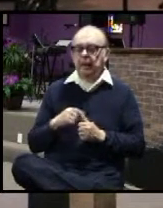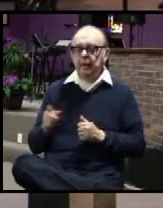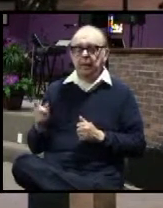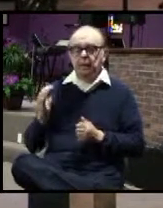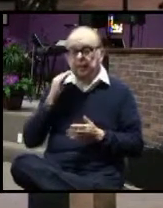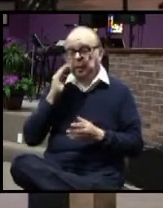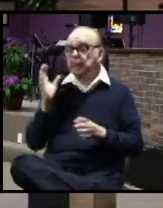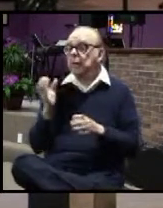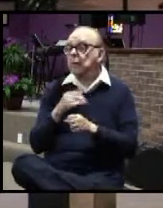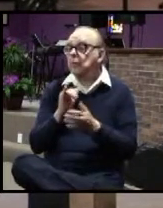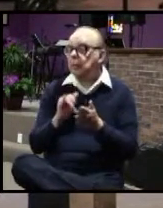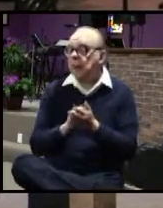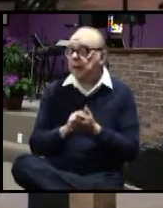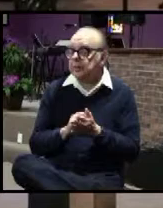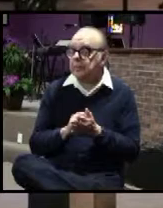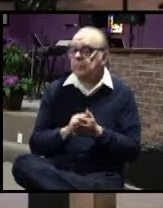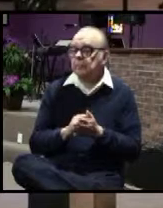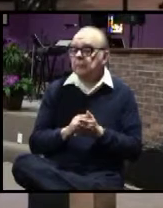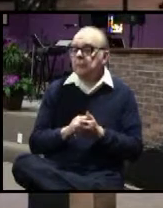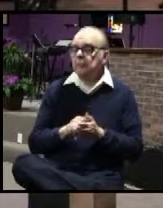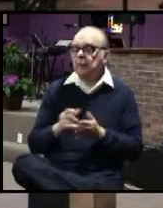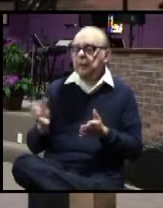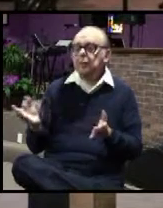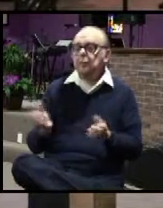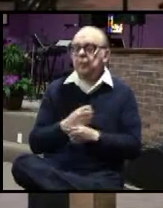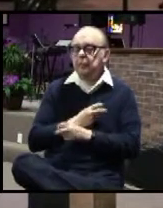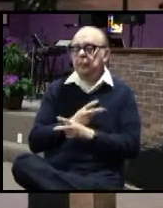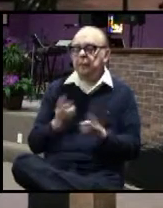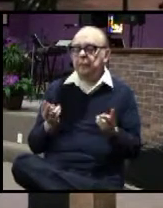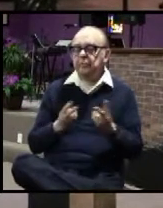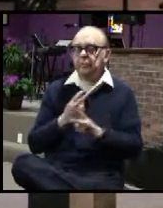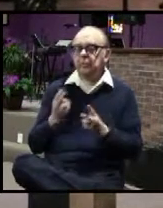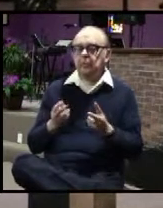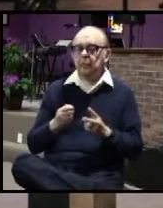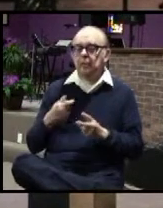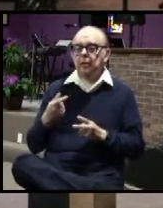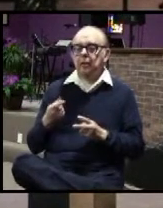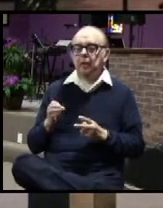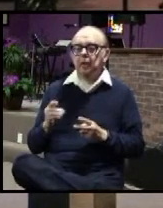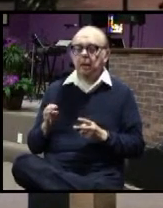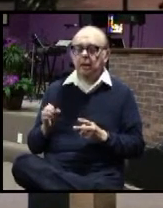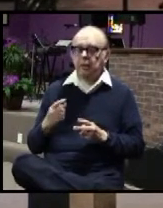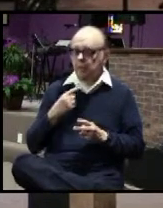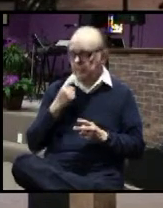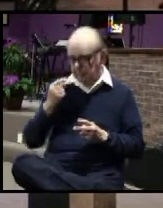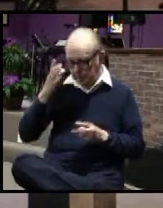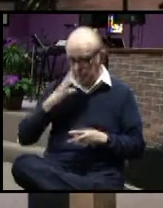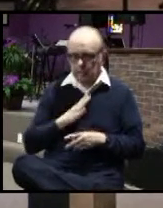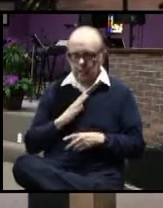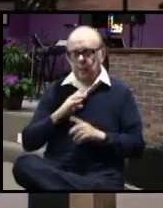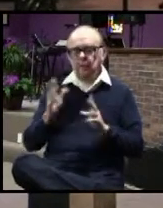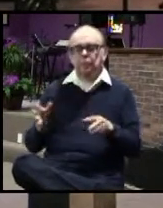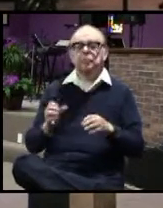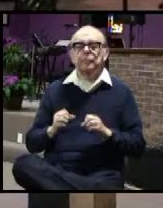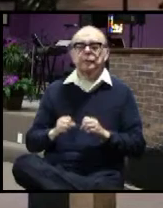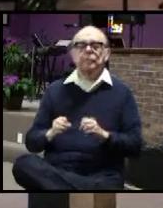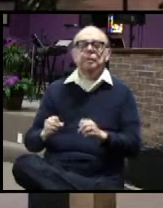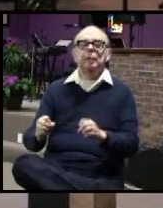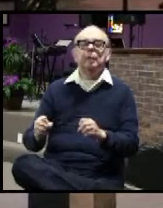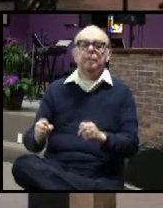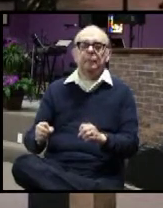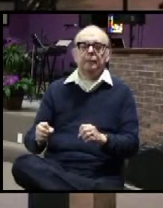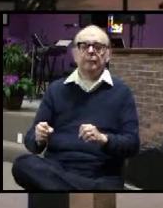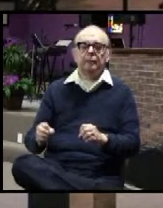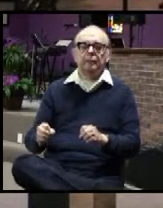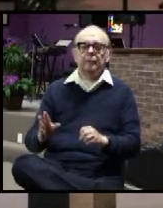it. And they won the victory. So Gideon told the men to go down to the stream, buy